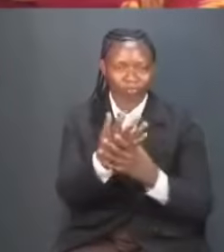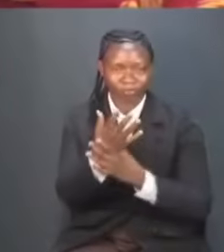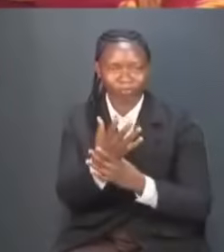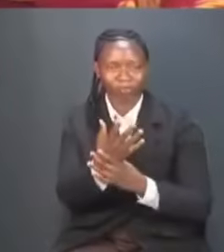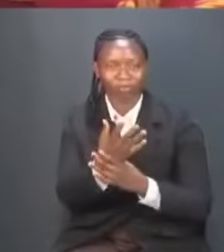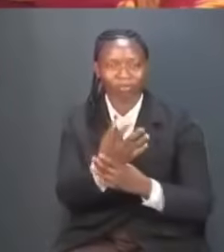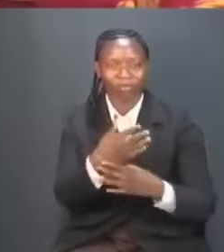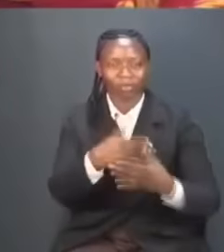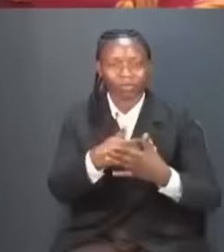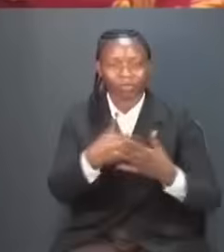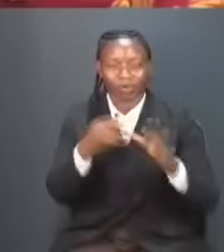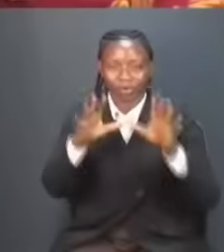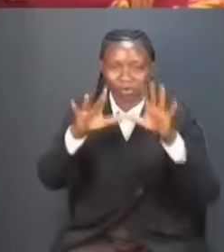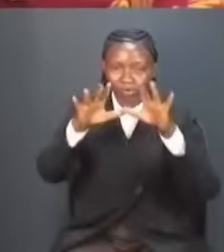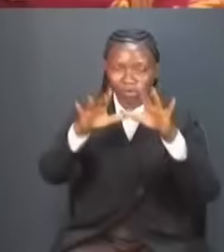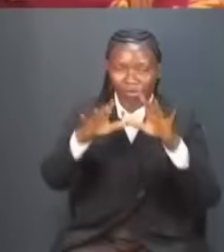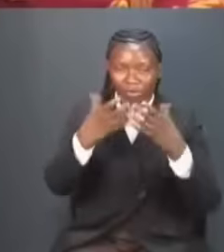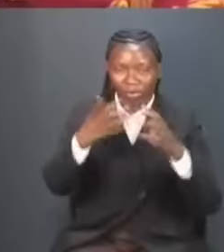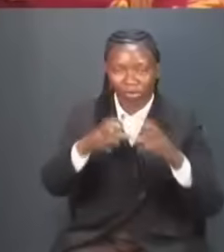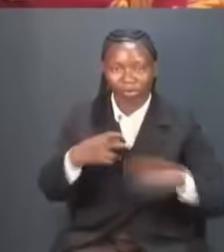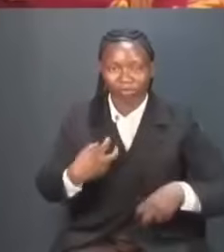and diseases cause damage.